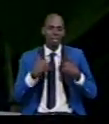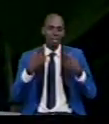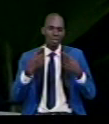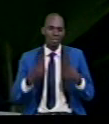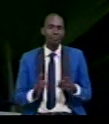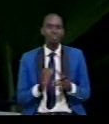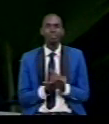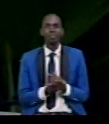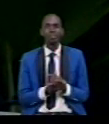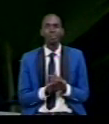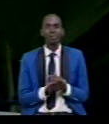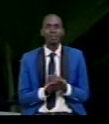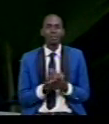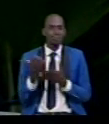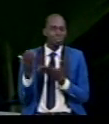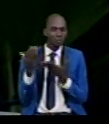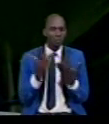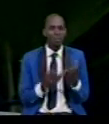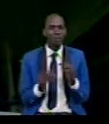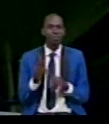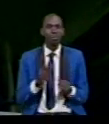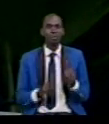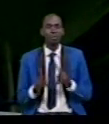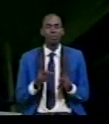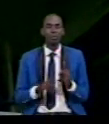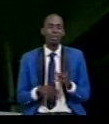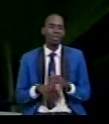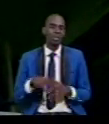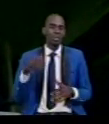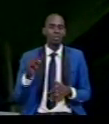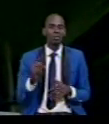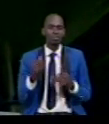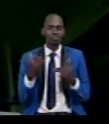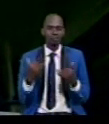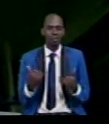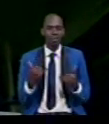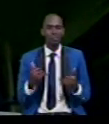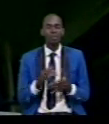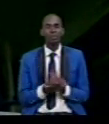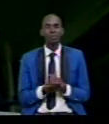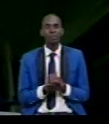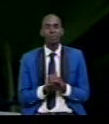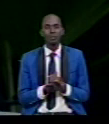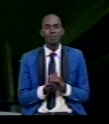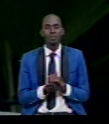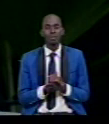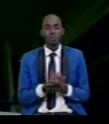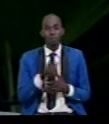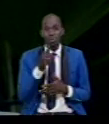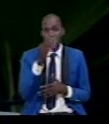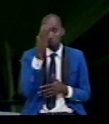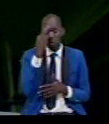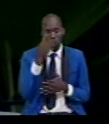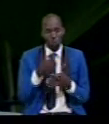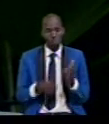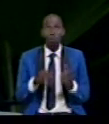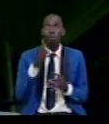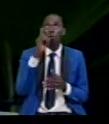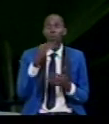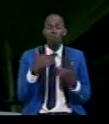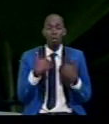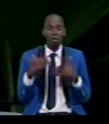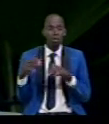them out. Bring them out. Bring them out. You come out yourself. You know what God has done in your life. Check